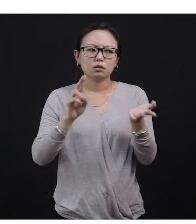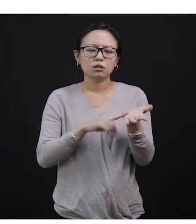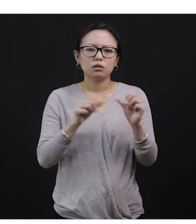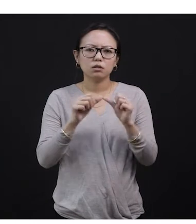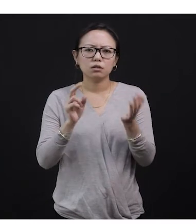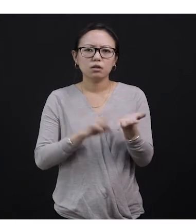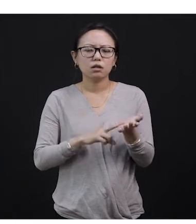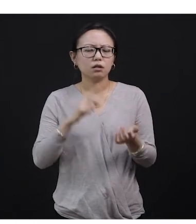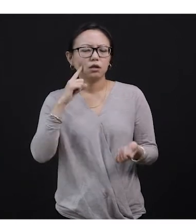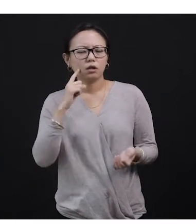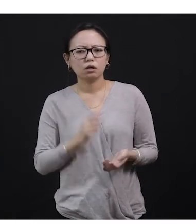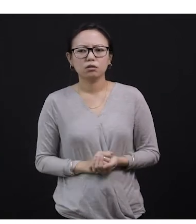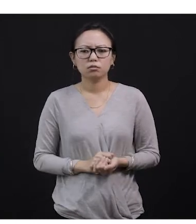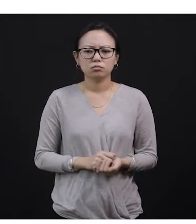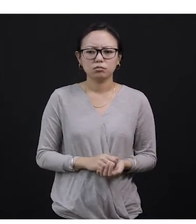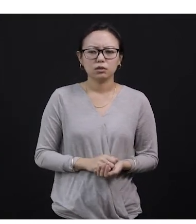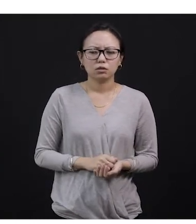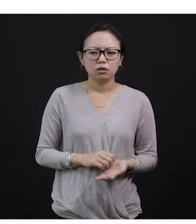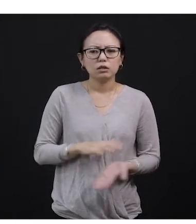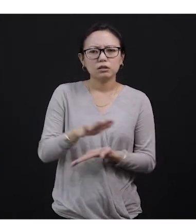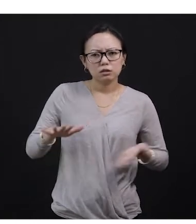used to discuss with the king on